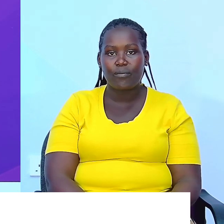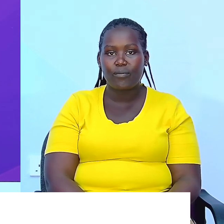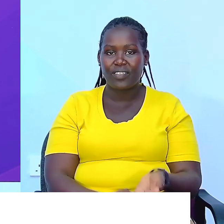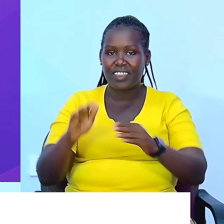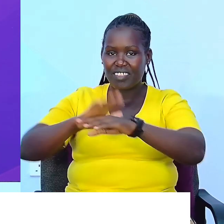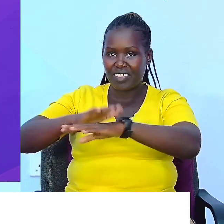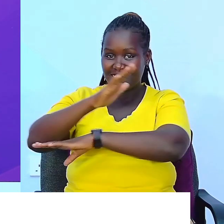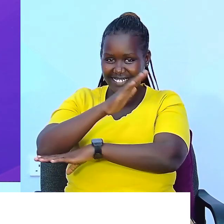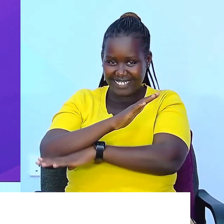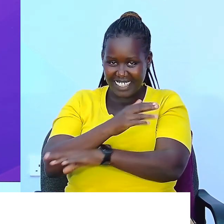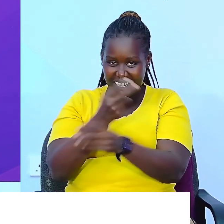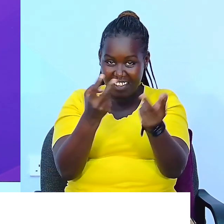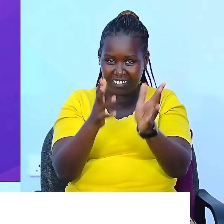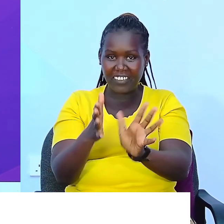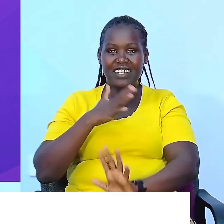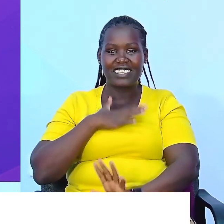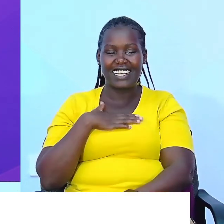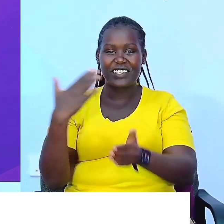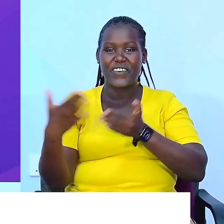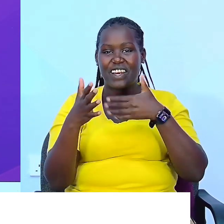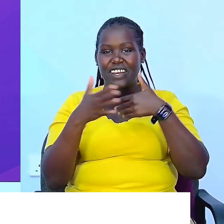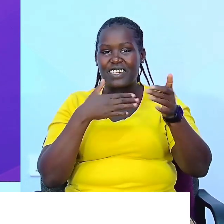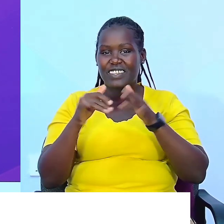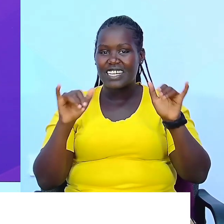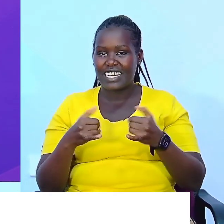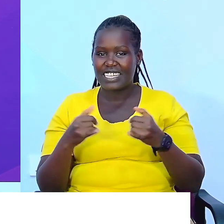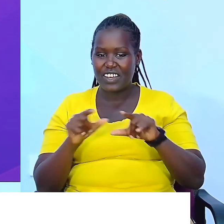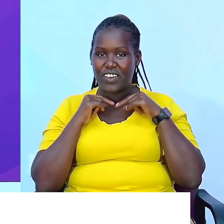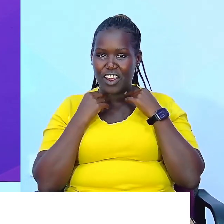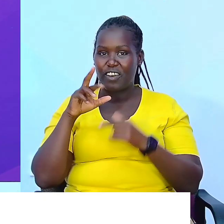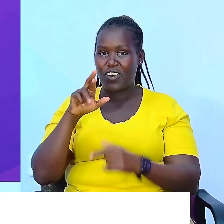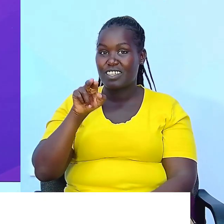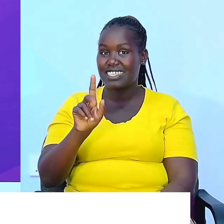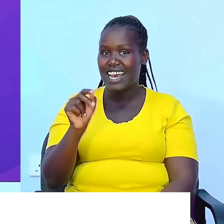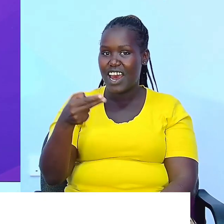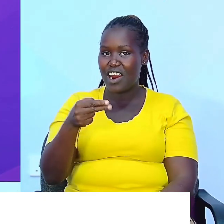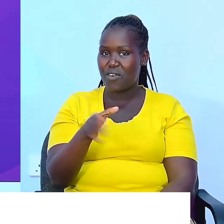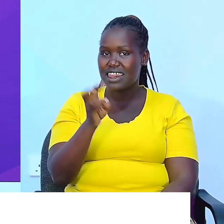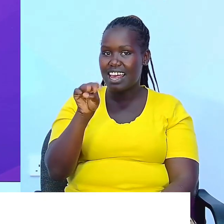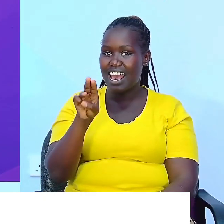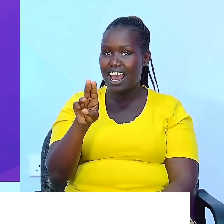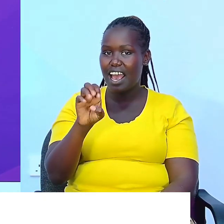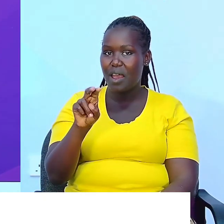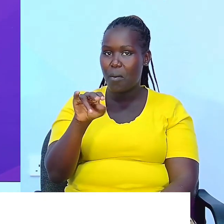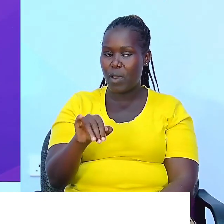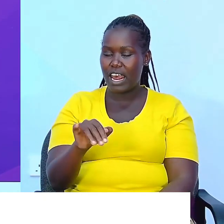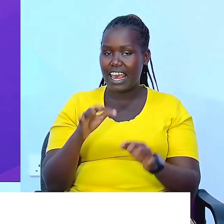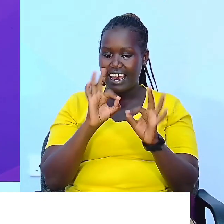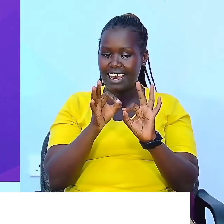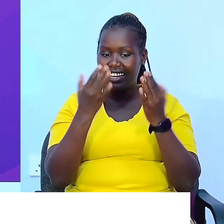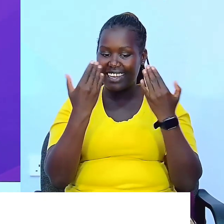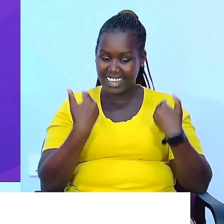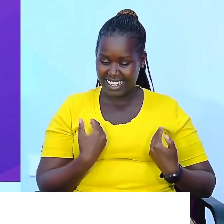Good afternoon, our viewers, and welcome to Science News. I'm your host, Ruth Mweni, and our sign language interpreter is Irene